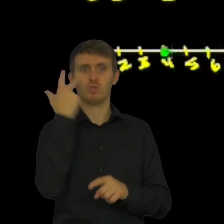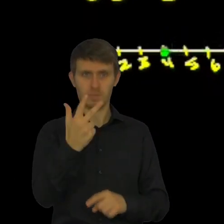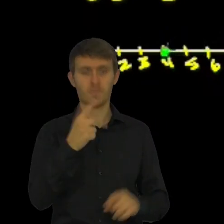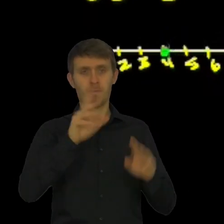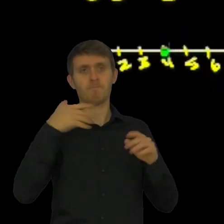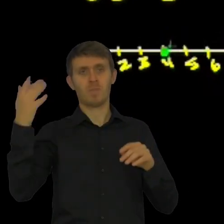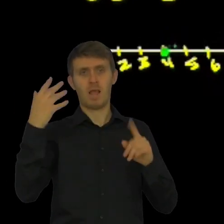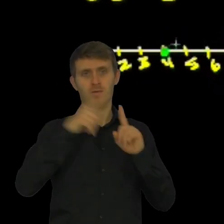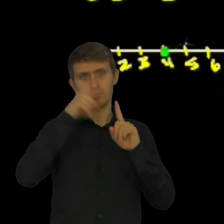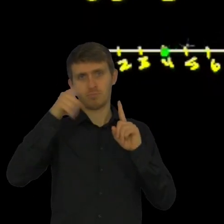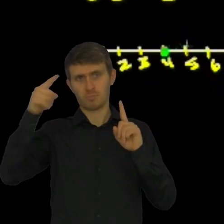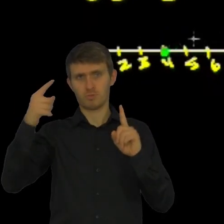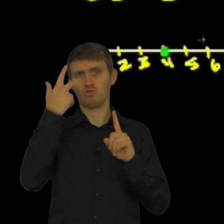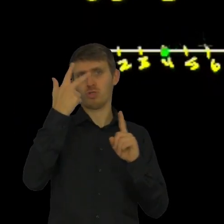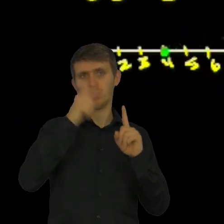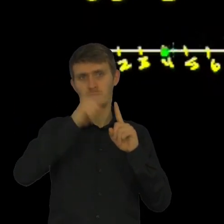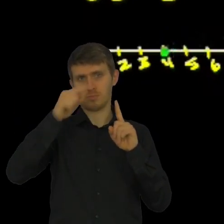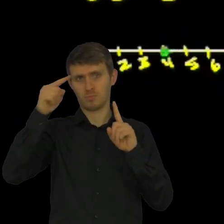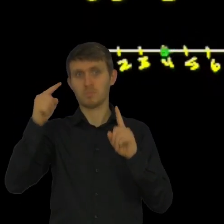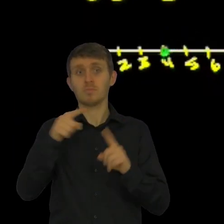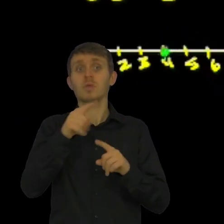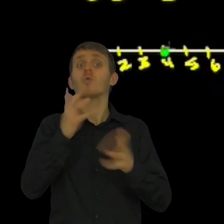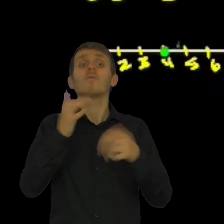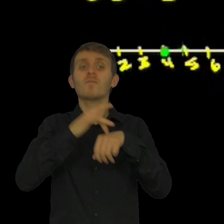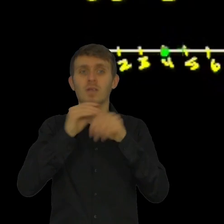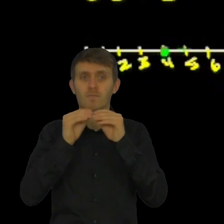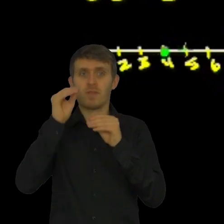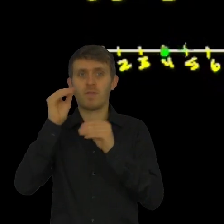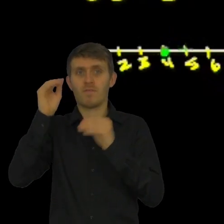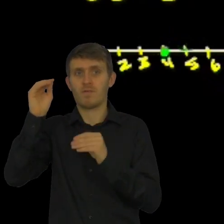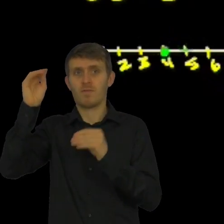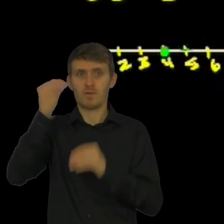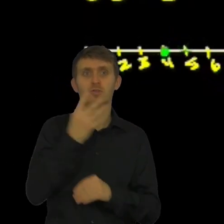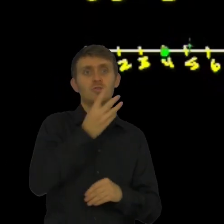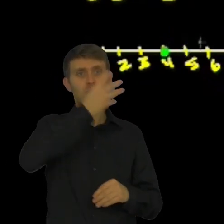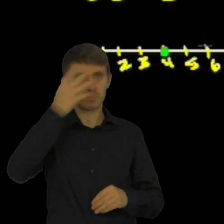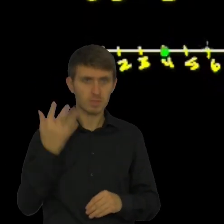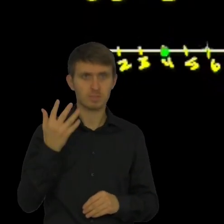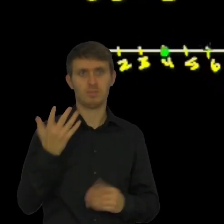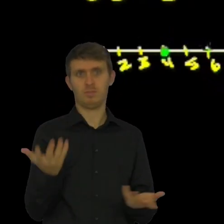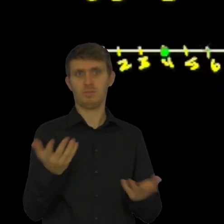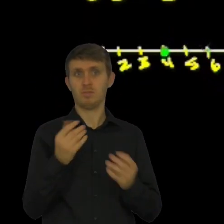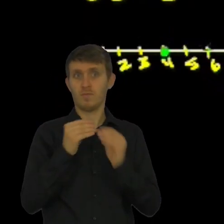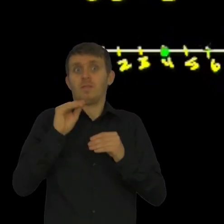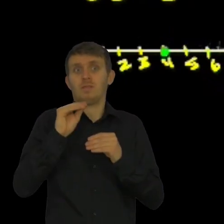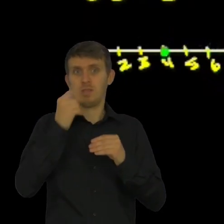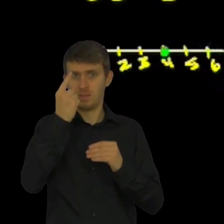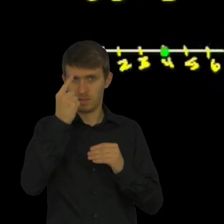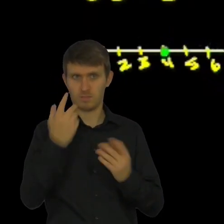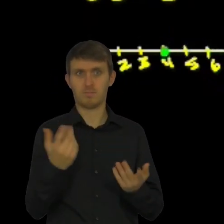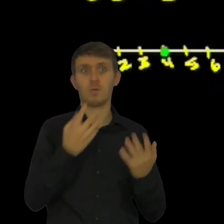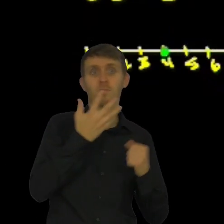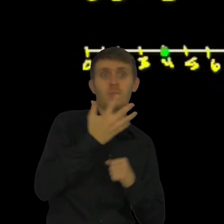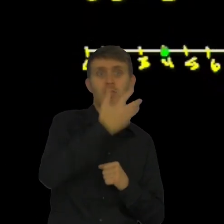spaces on the number line and that's because the right is increasing value so we went from four to five that was one more 5 to six was two more and